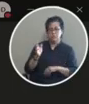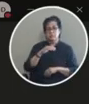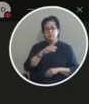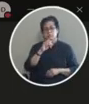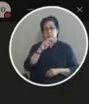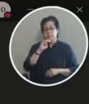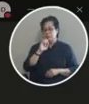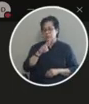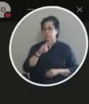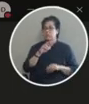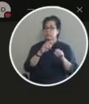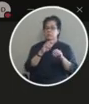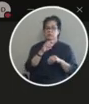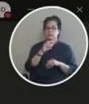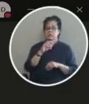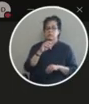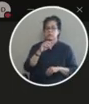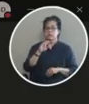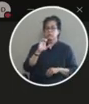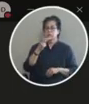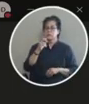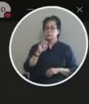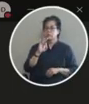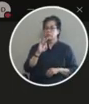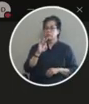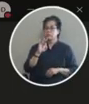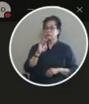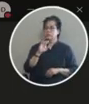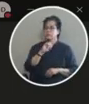Okay, Chief DiAgostino has something to say.